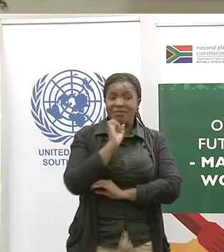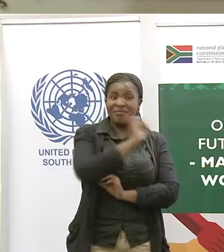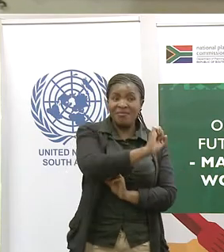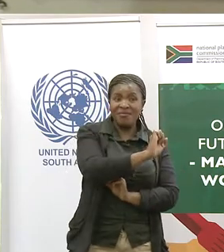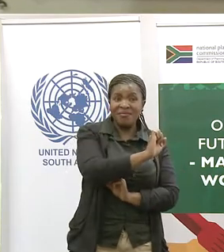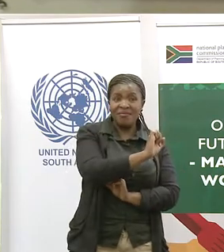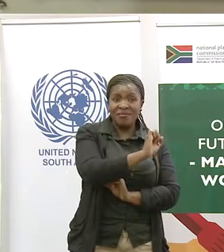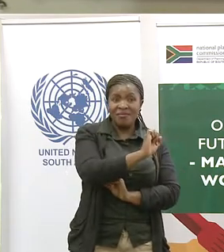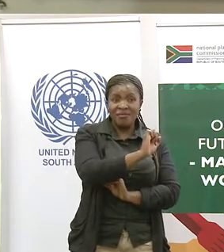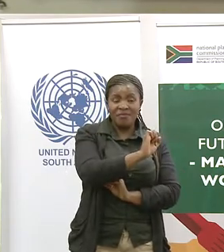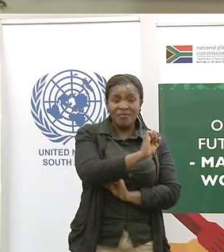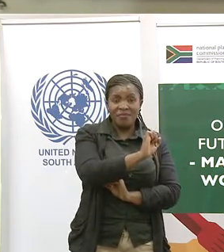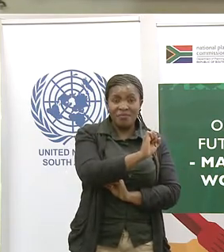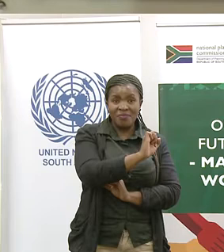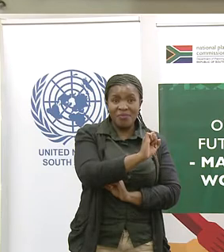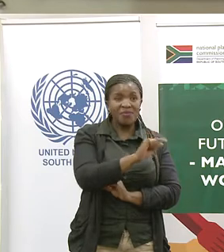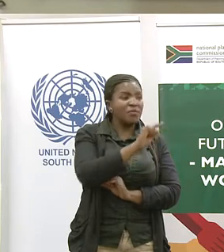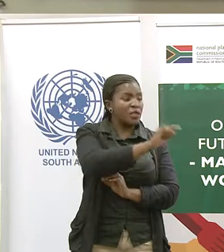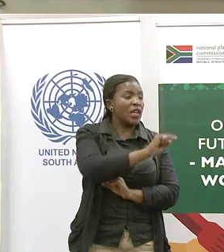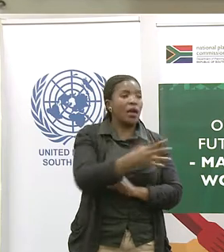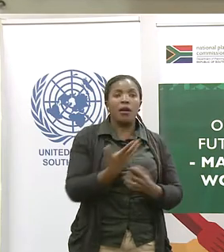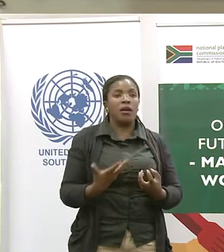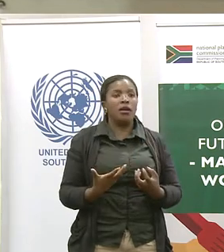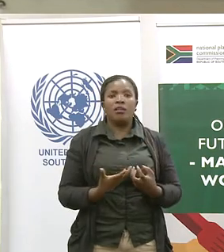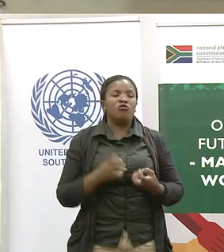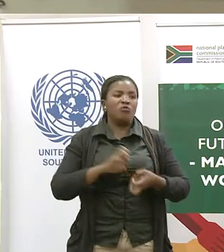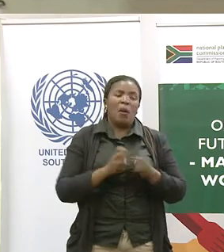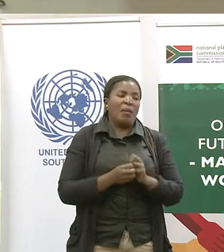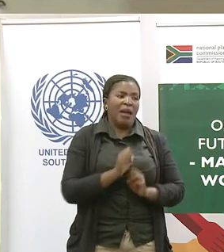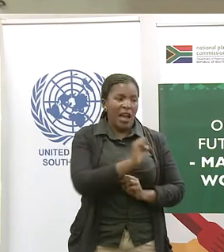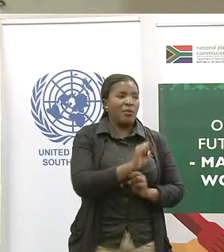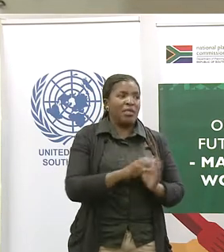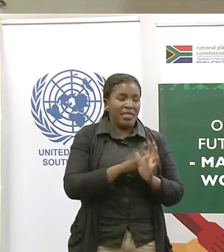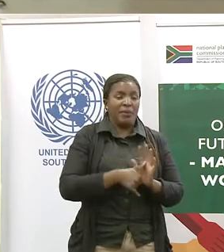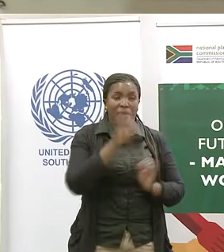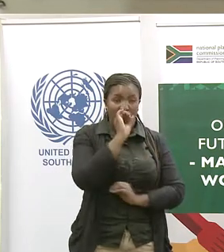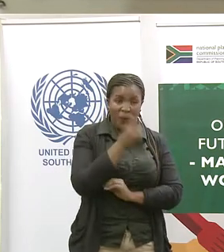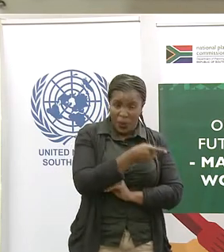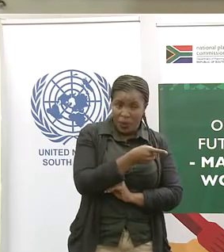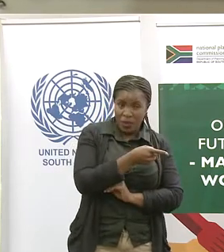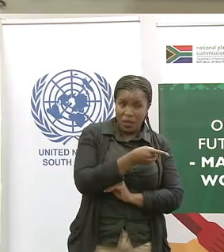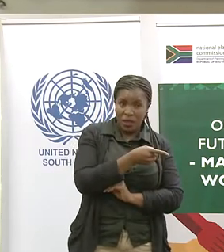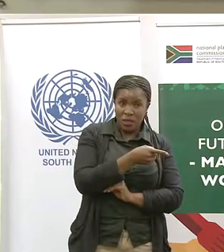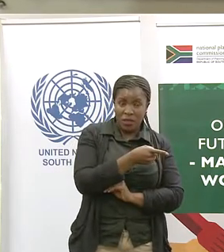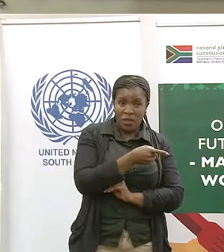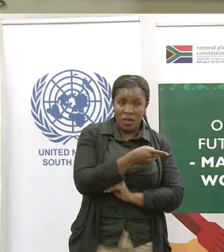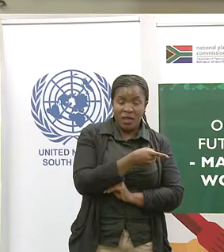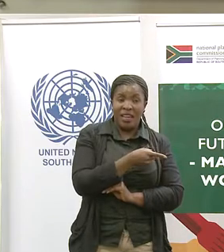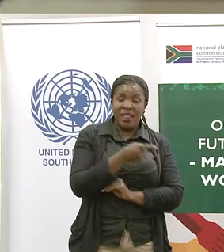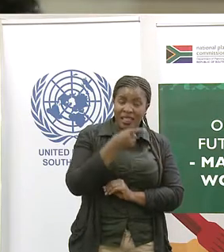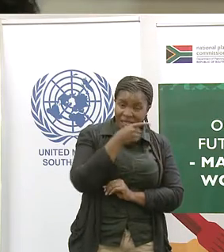those who have the trouble of having no disability in this country, is